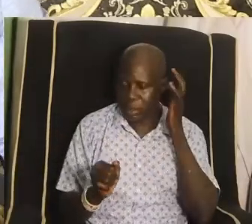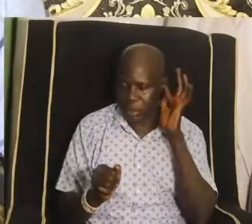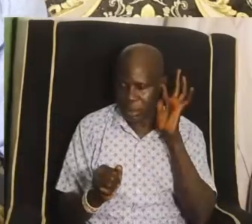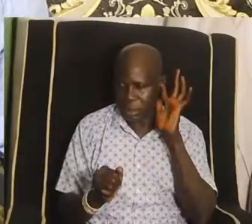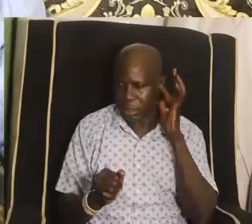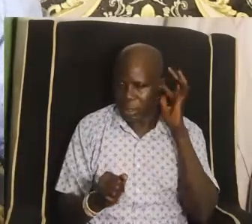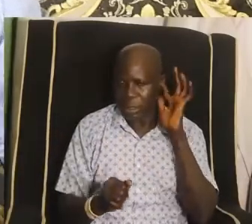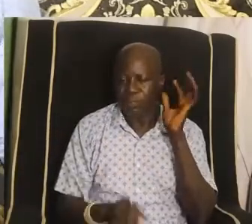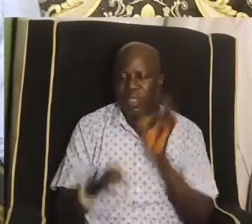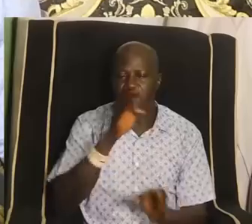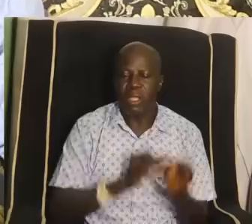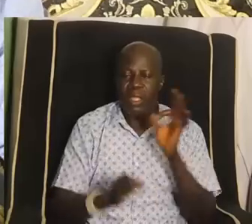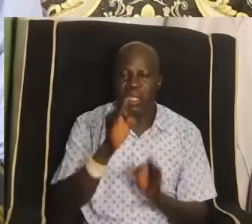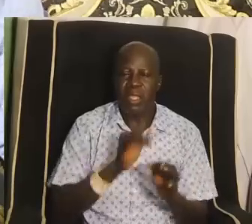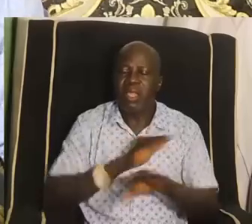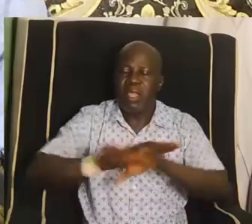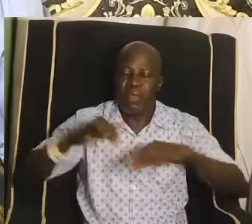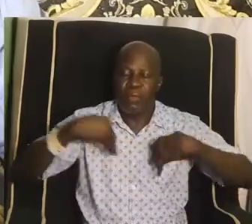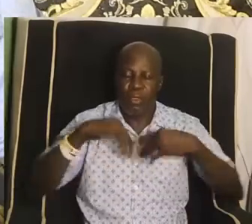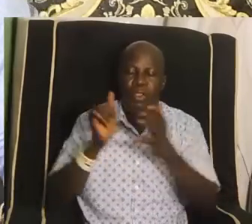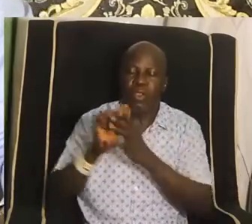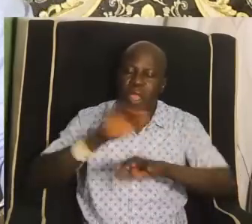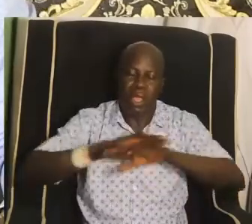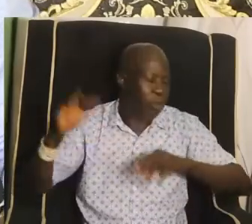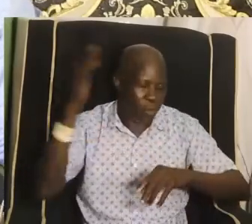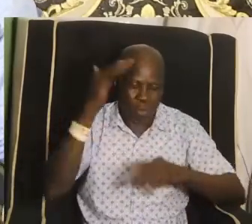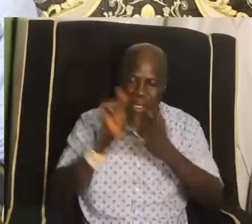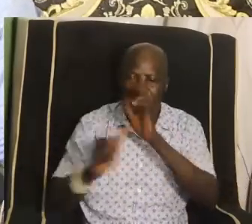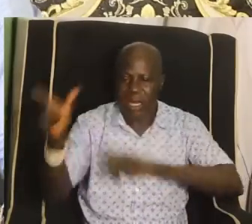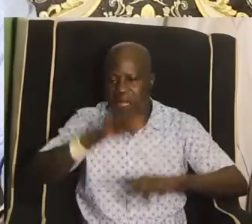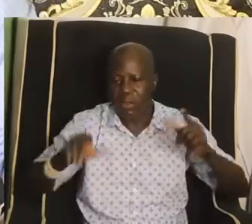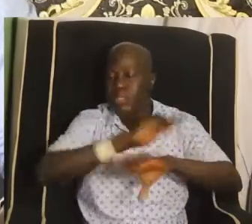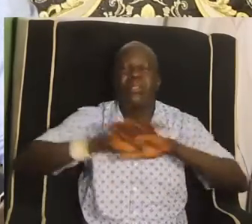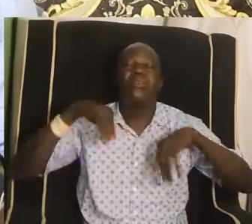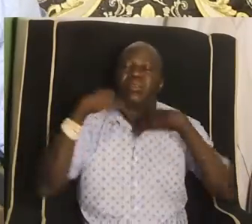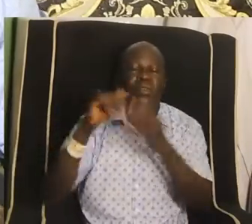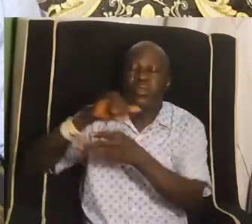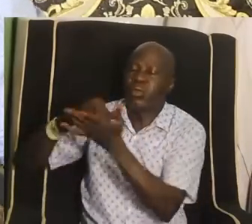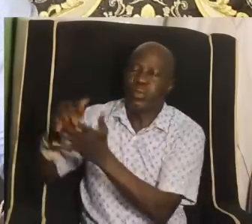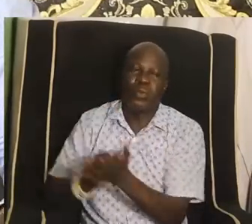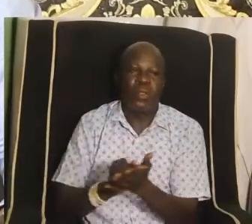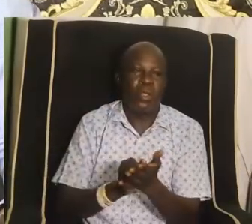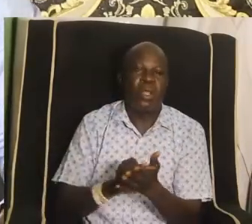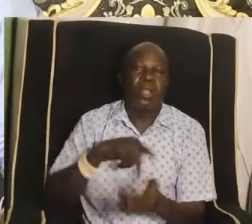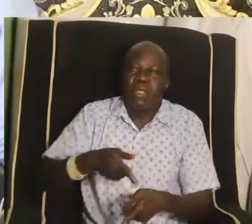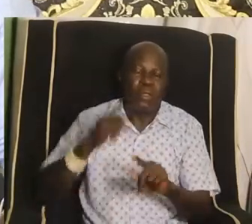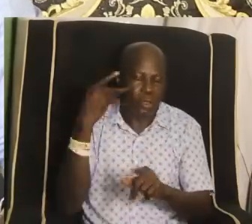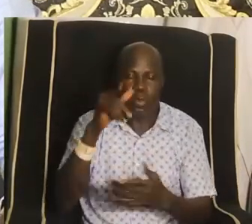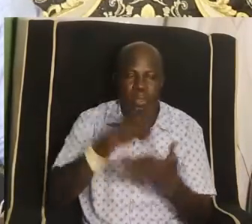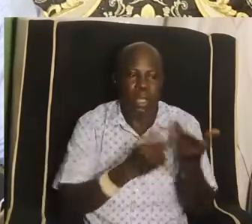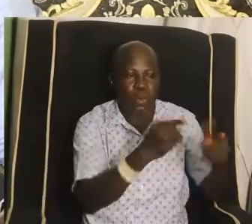hear their dialect. If you don't know that song, their dialect, that means it's popular. Let's see